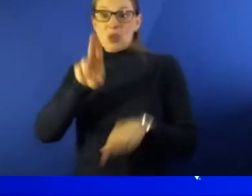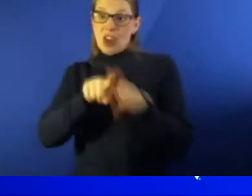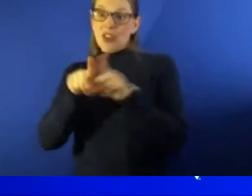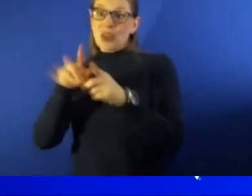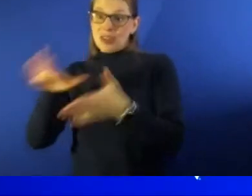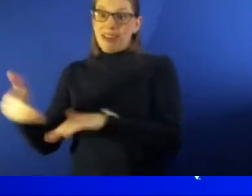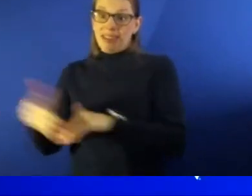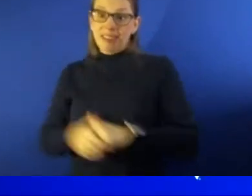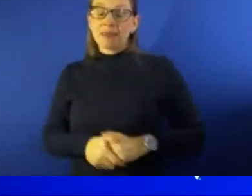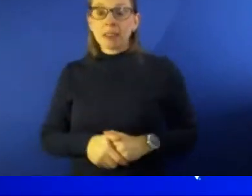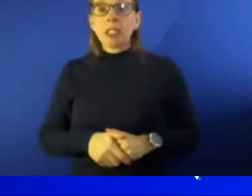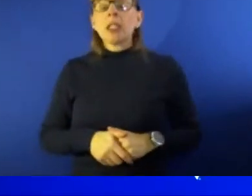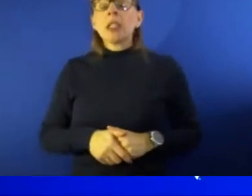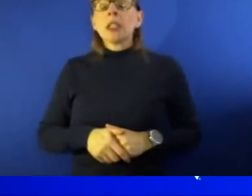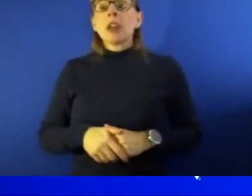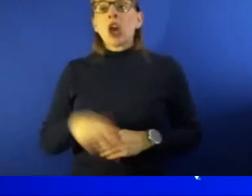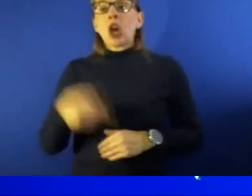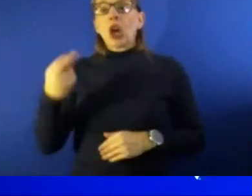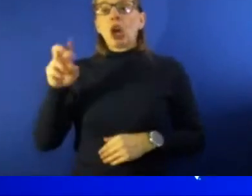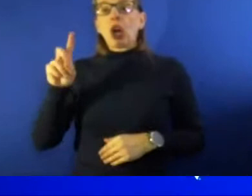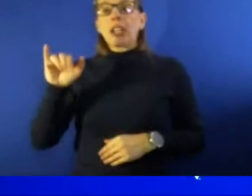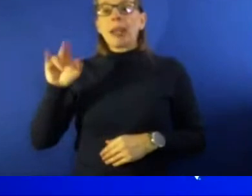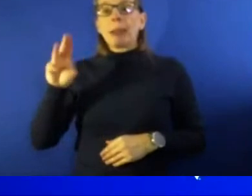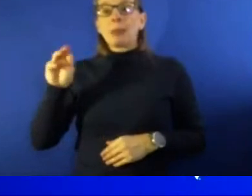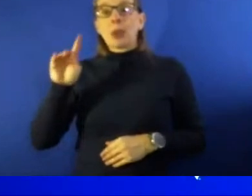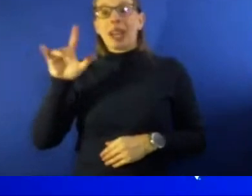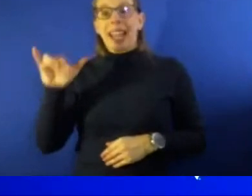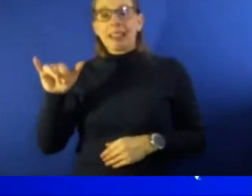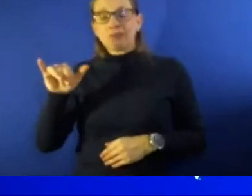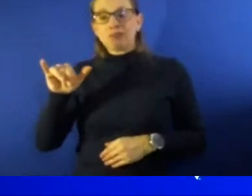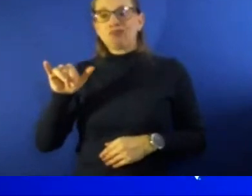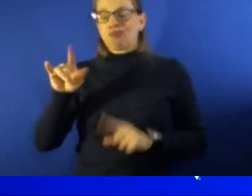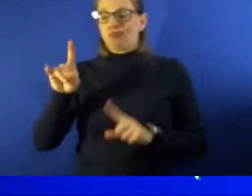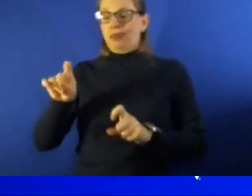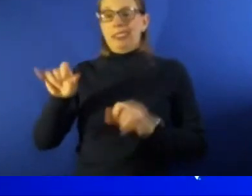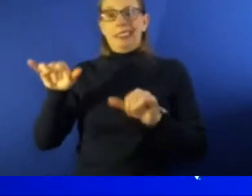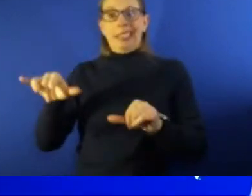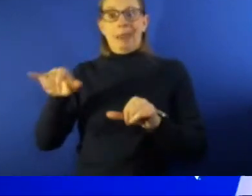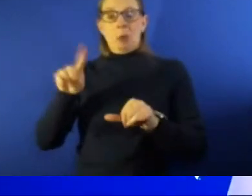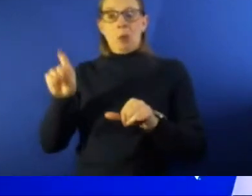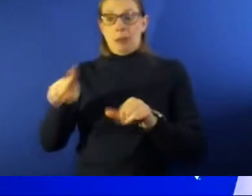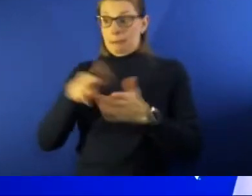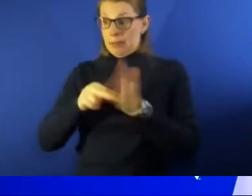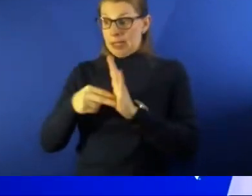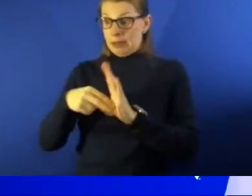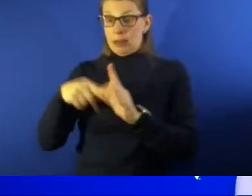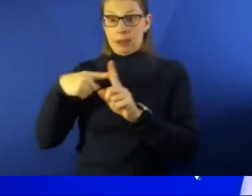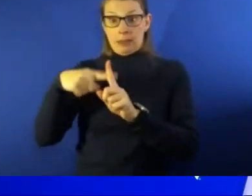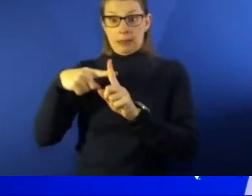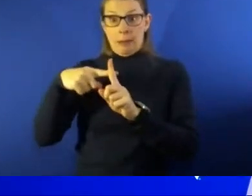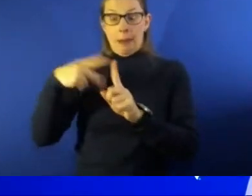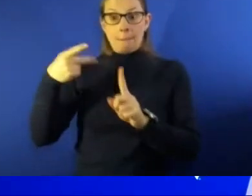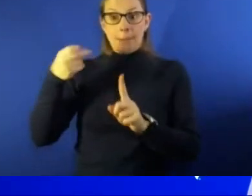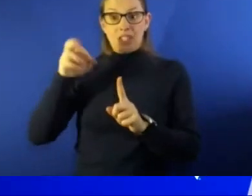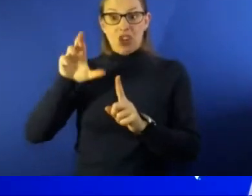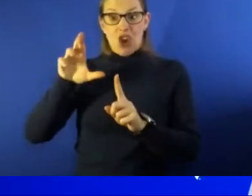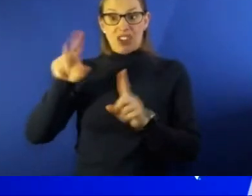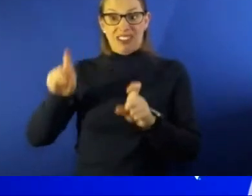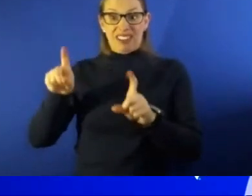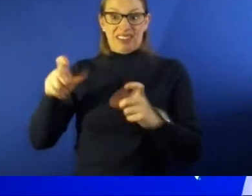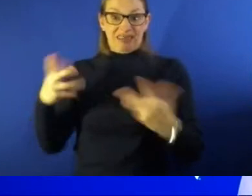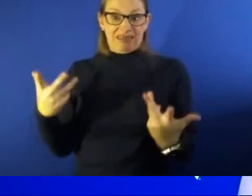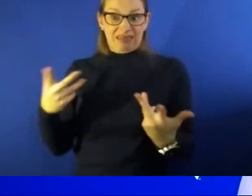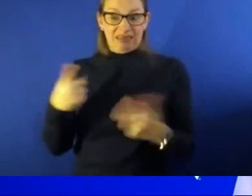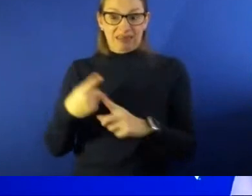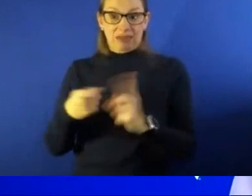herd immunity, we also have to ask that same question. Is it just from you testing positive for the infection? Because again, we're not as worried about that